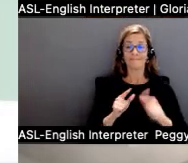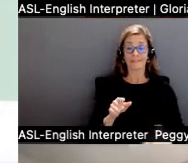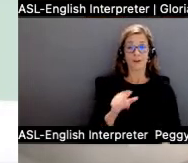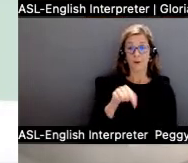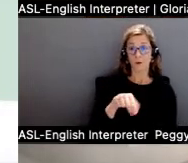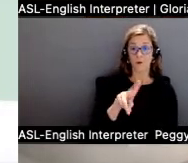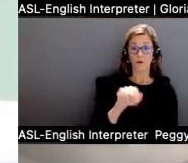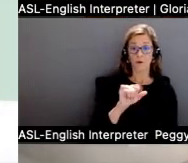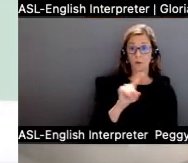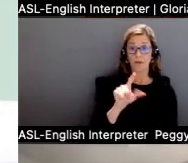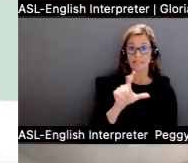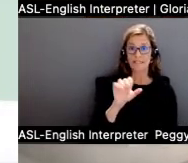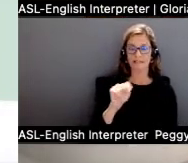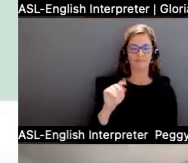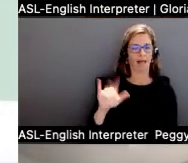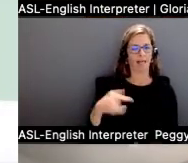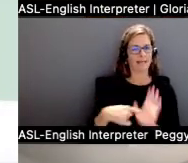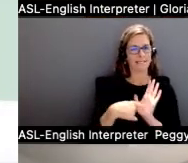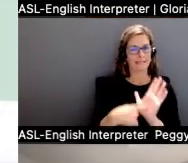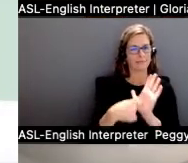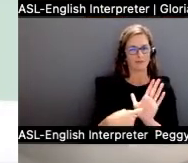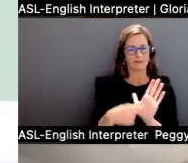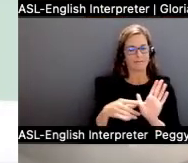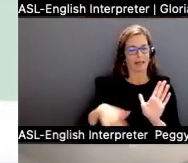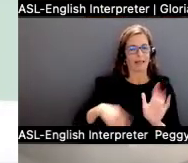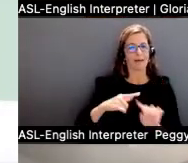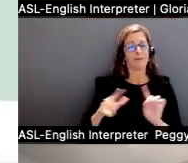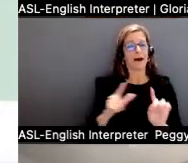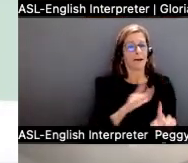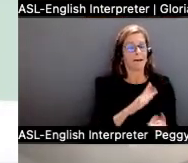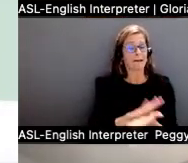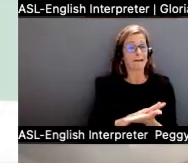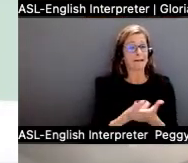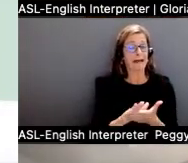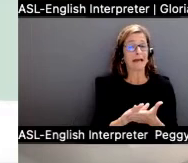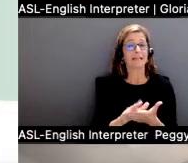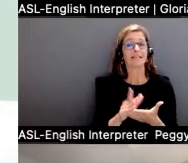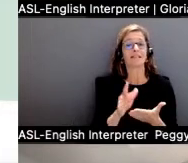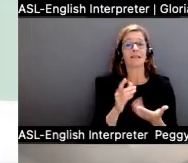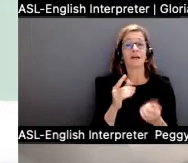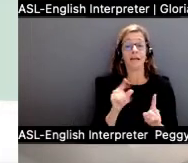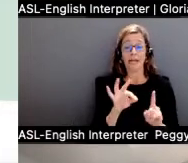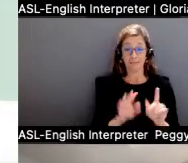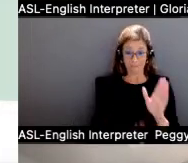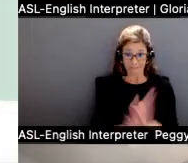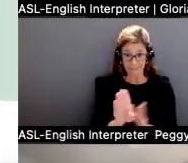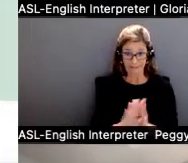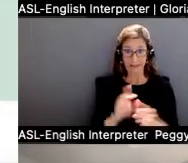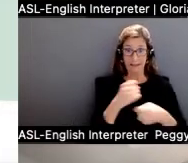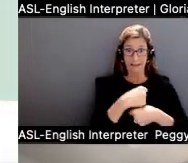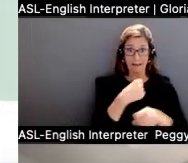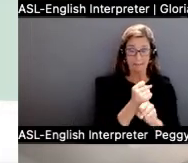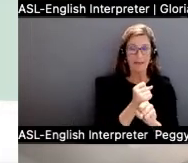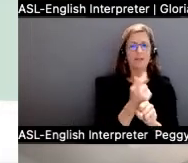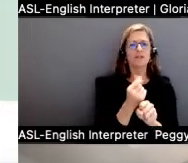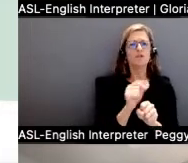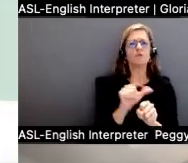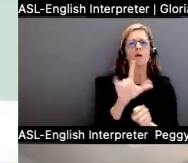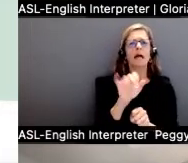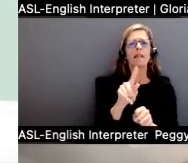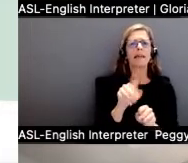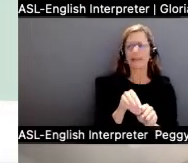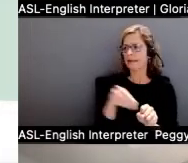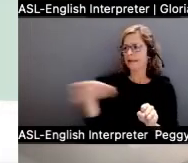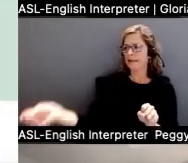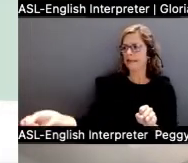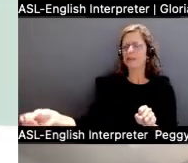is that in Quizlet, when you create Quizlets, you can actually share links to them and anyone can go and use them. So